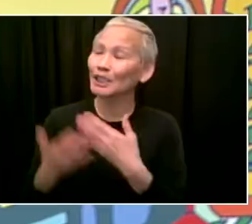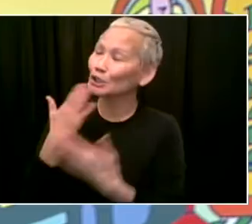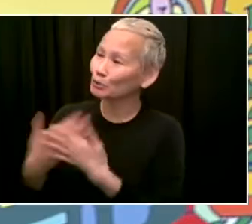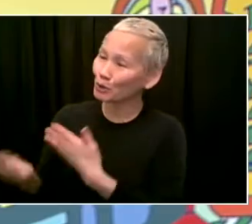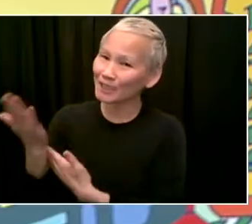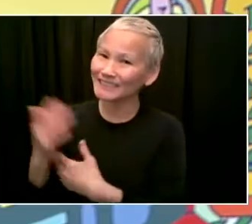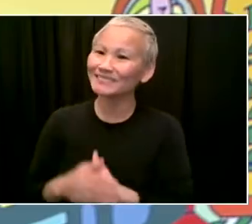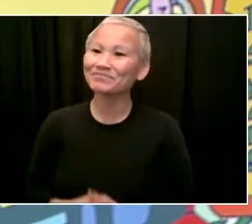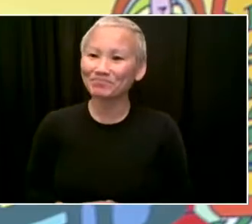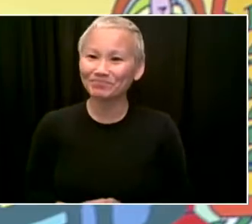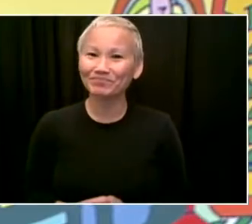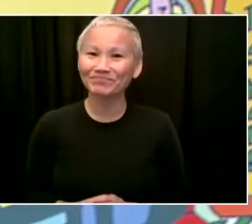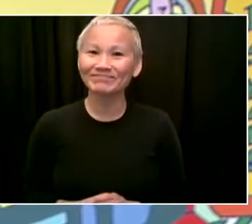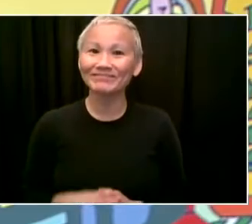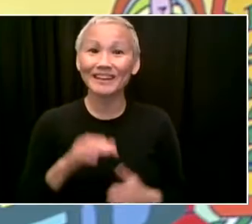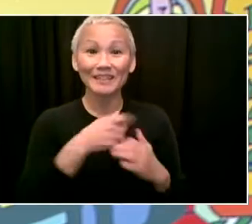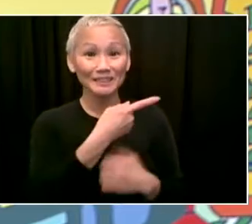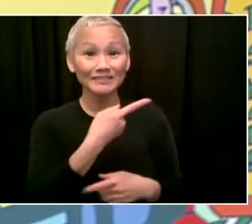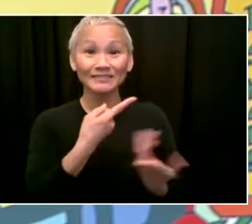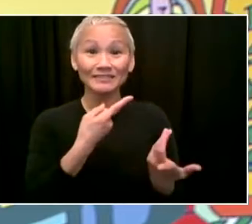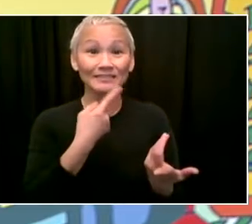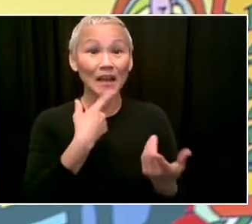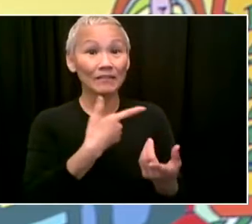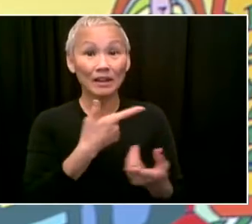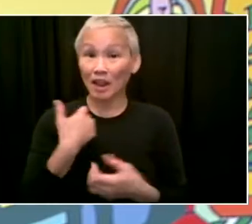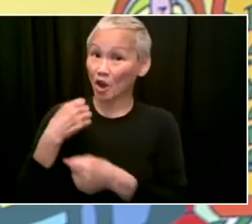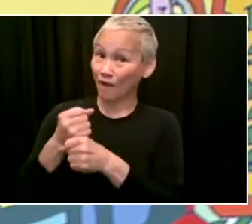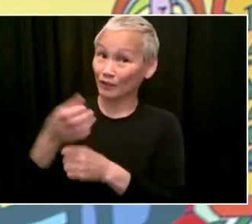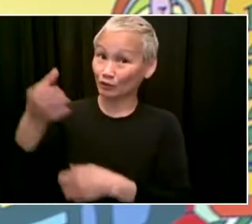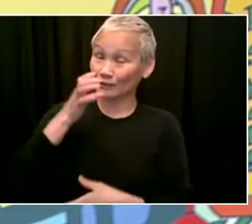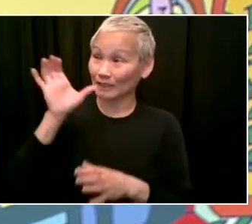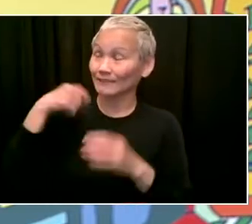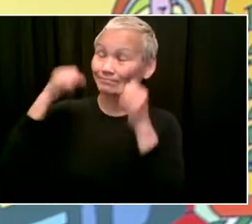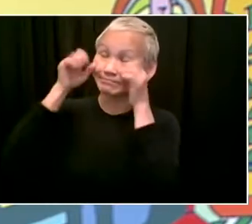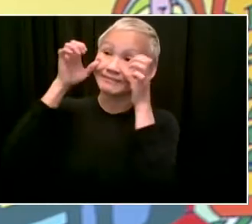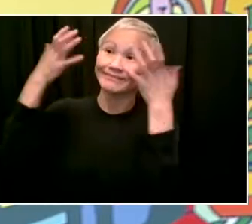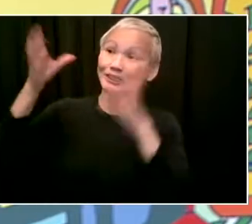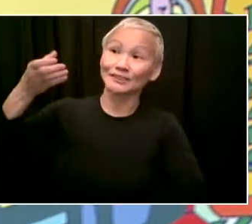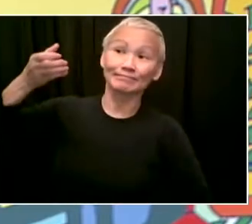big fan. Nolan, try the Takahachi Bakery.